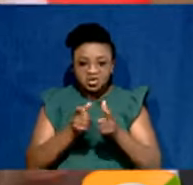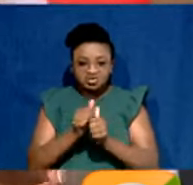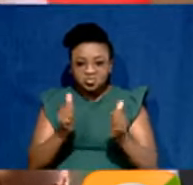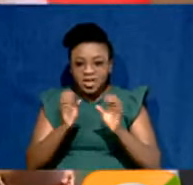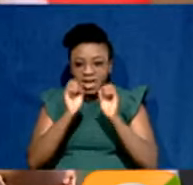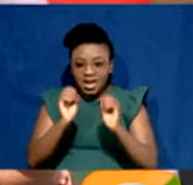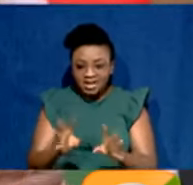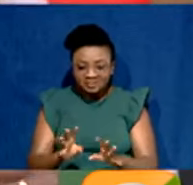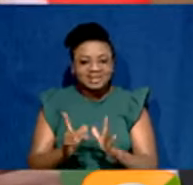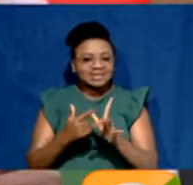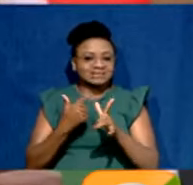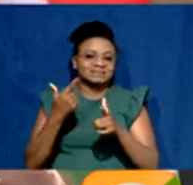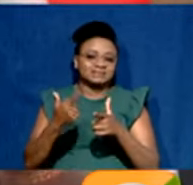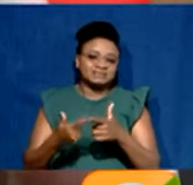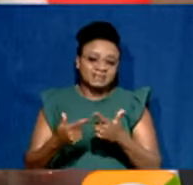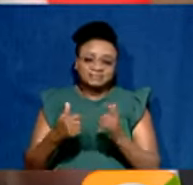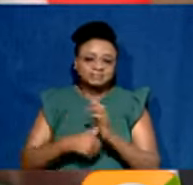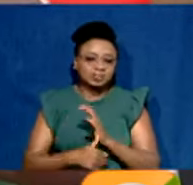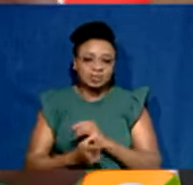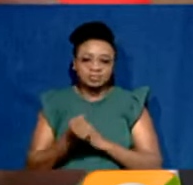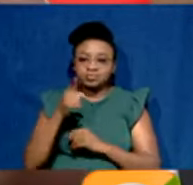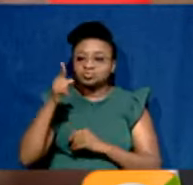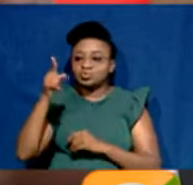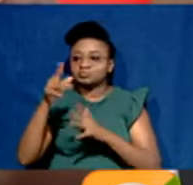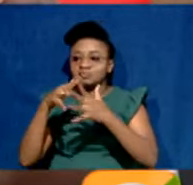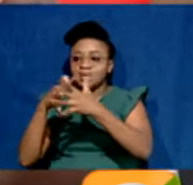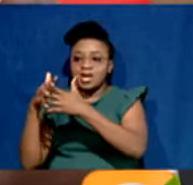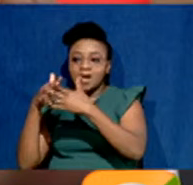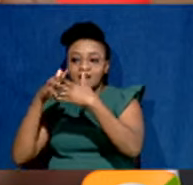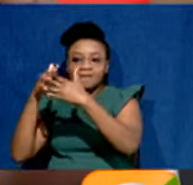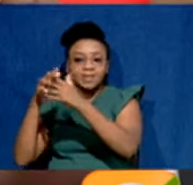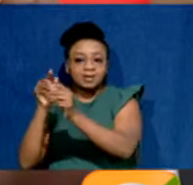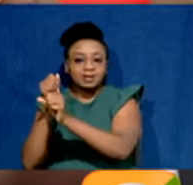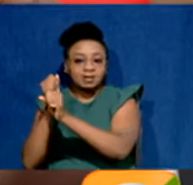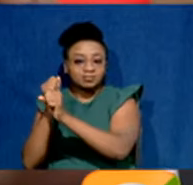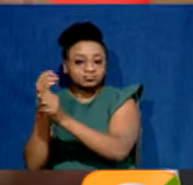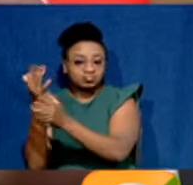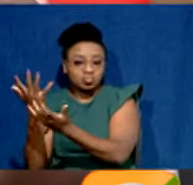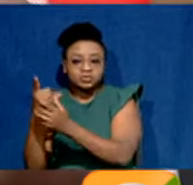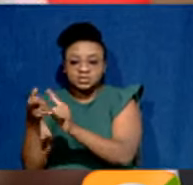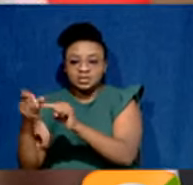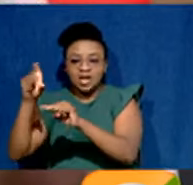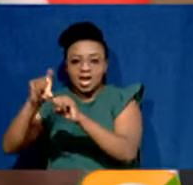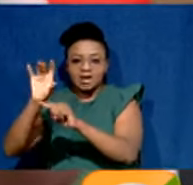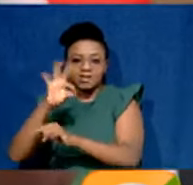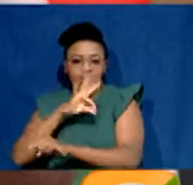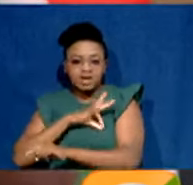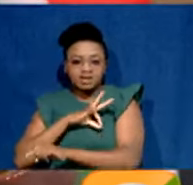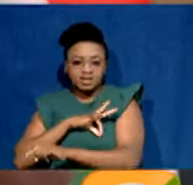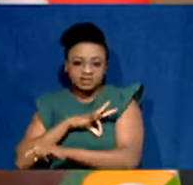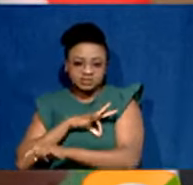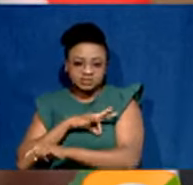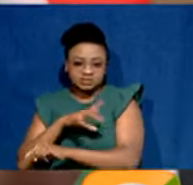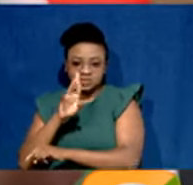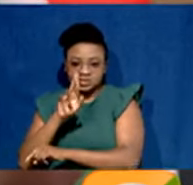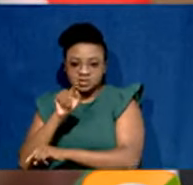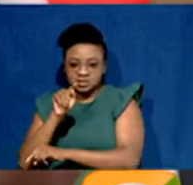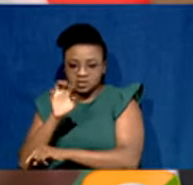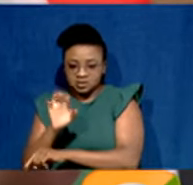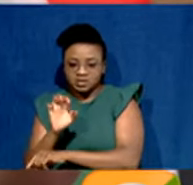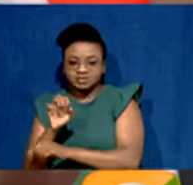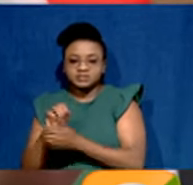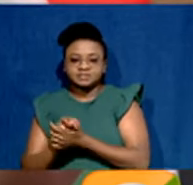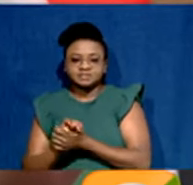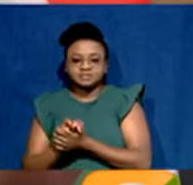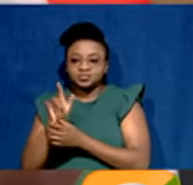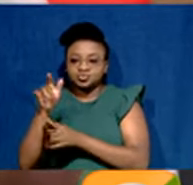So what has the US done? They increased their interest rates. And because of the increase